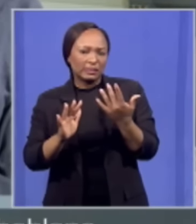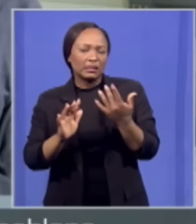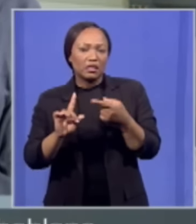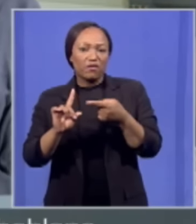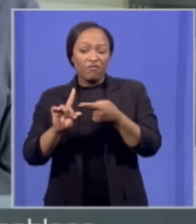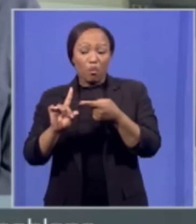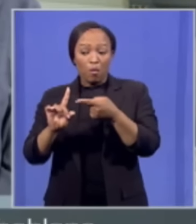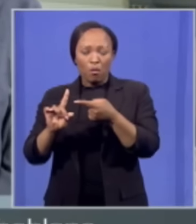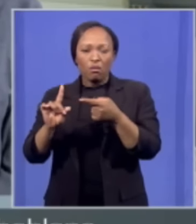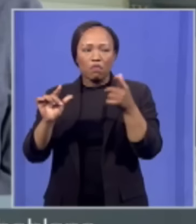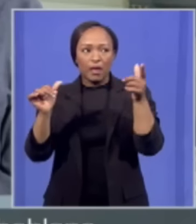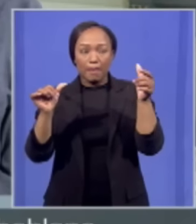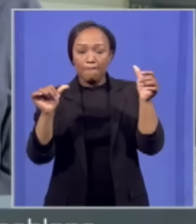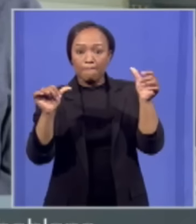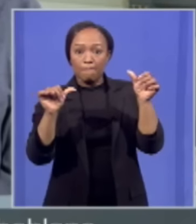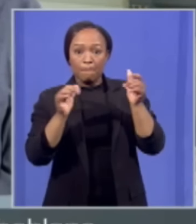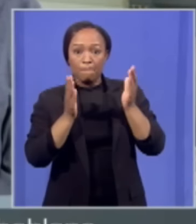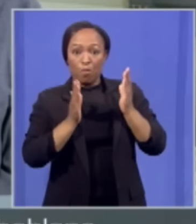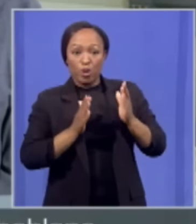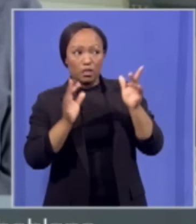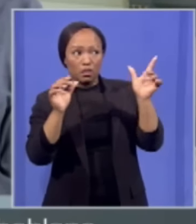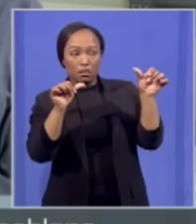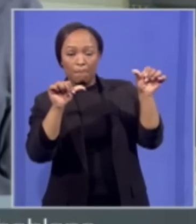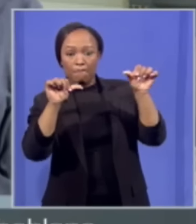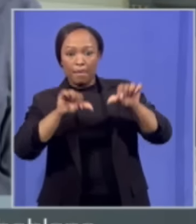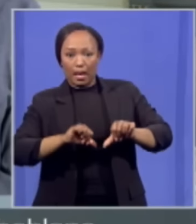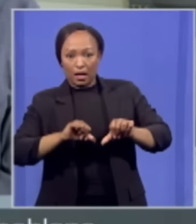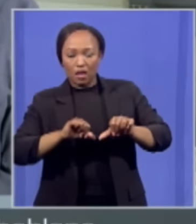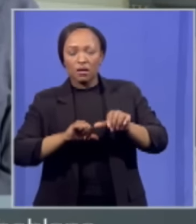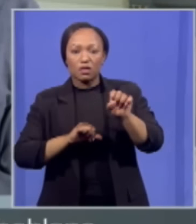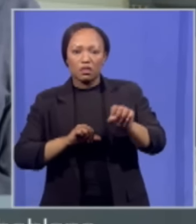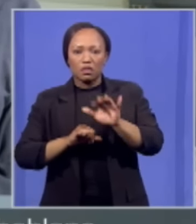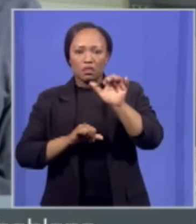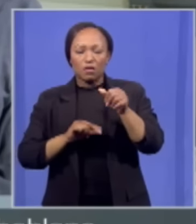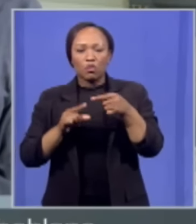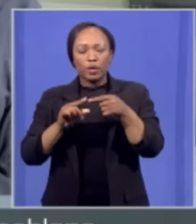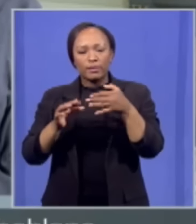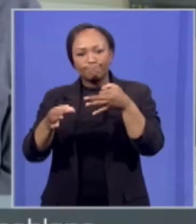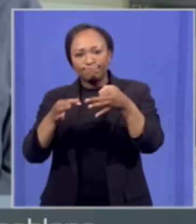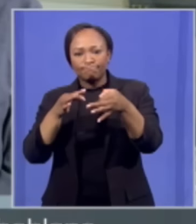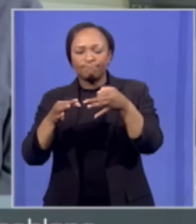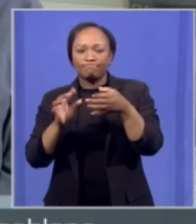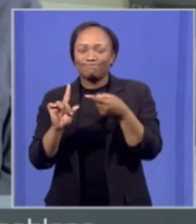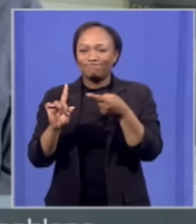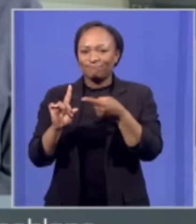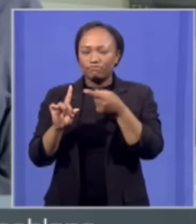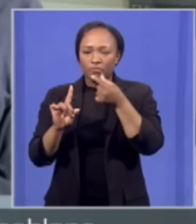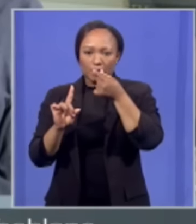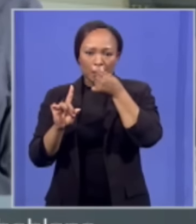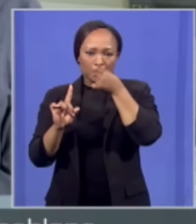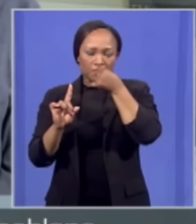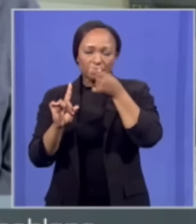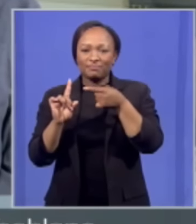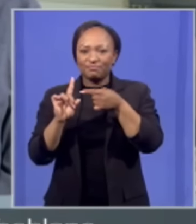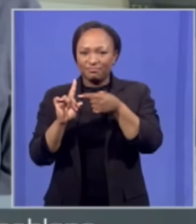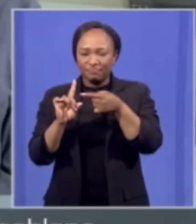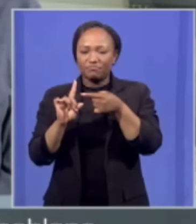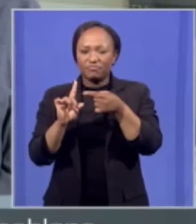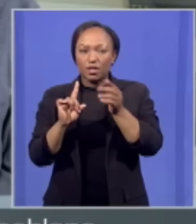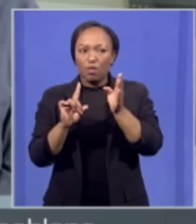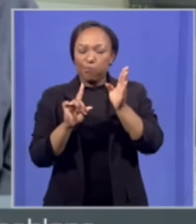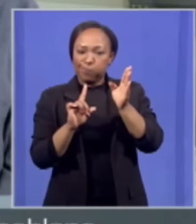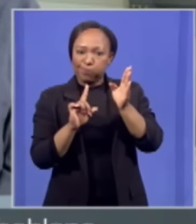Ambassador Mthethwa, we said that Ambassador Ditaba was still in government morgue and